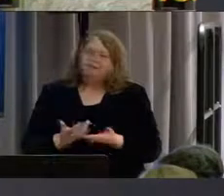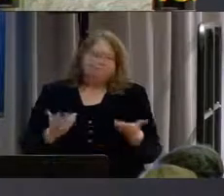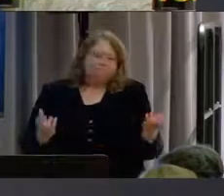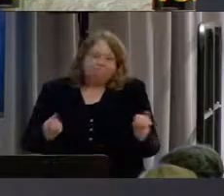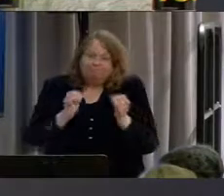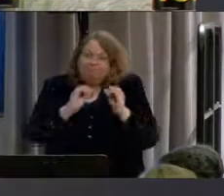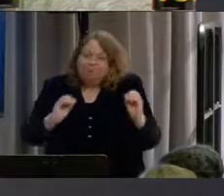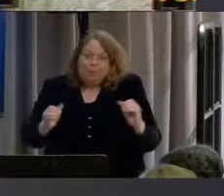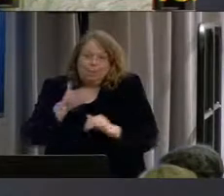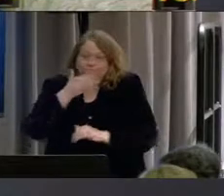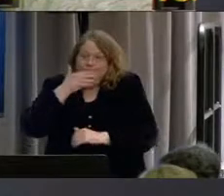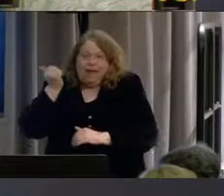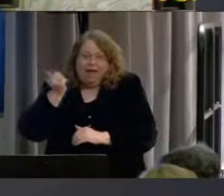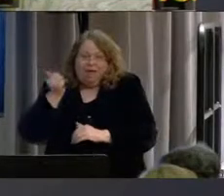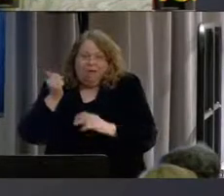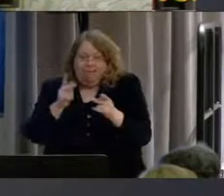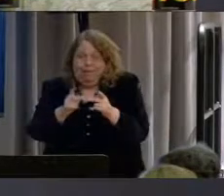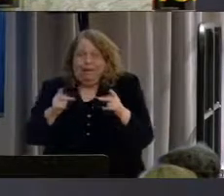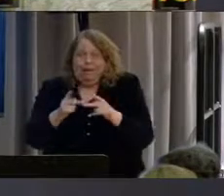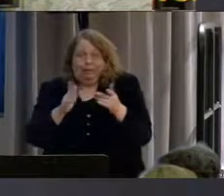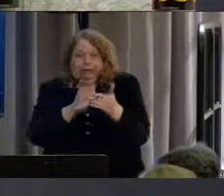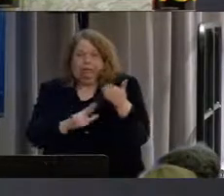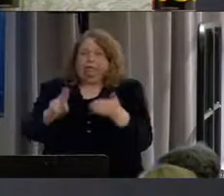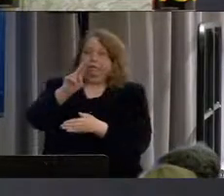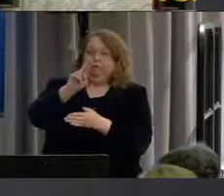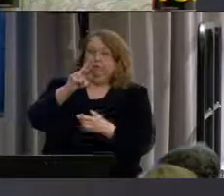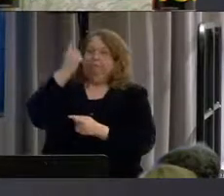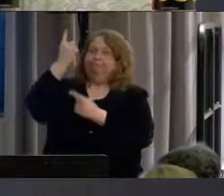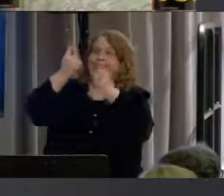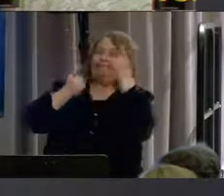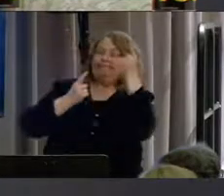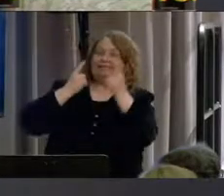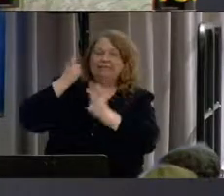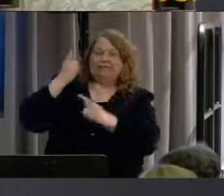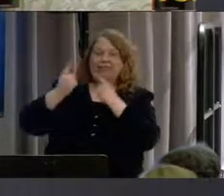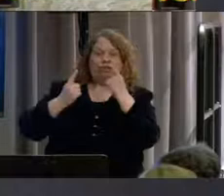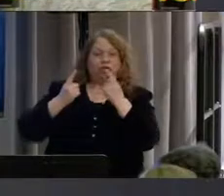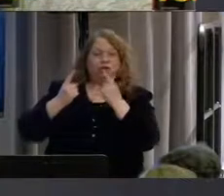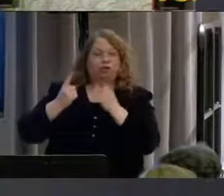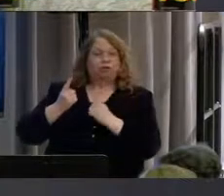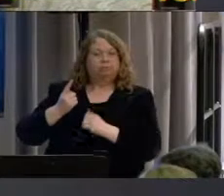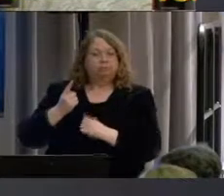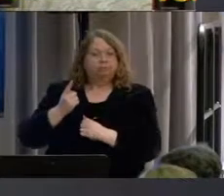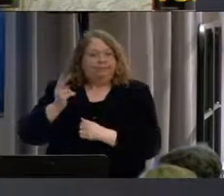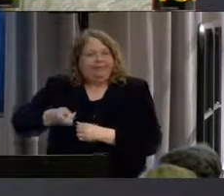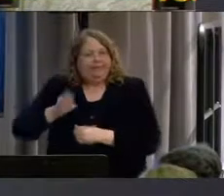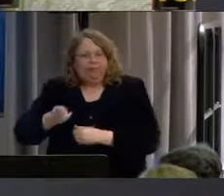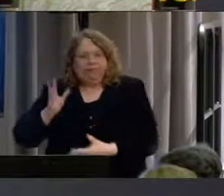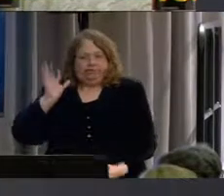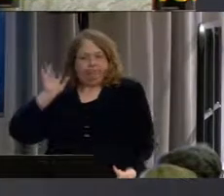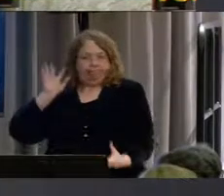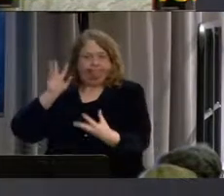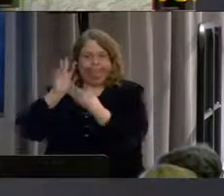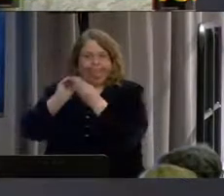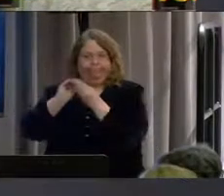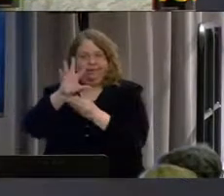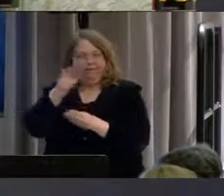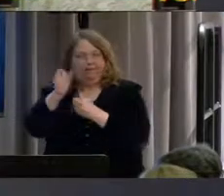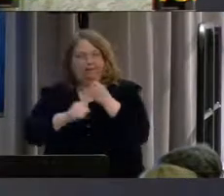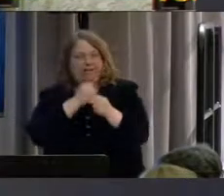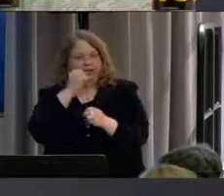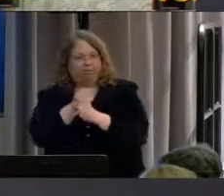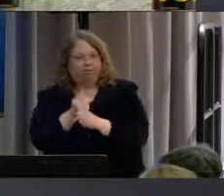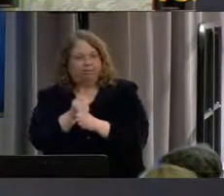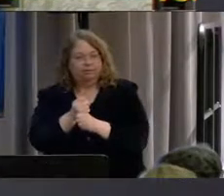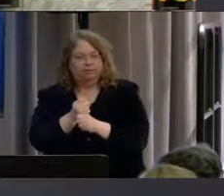better university to really consider its legacy of 50 years in a historic city